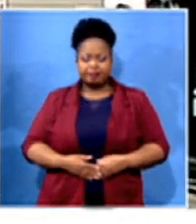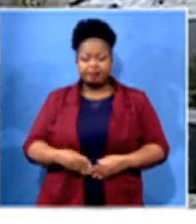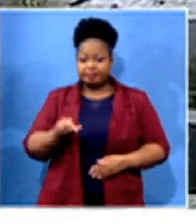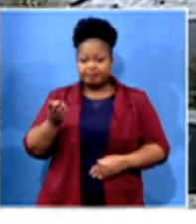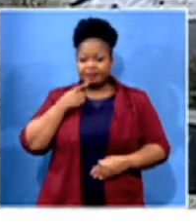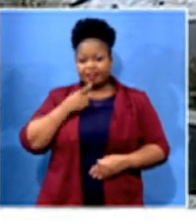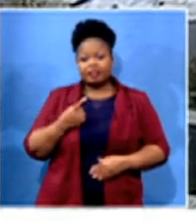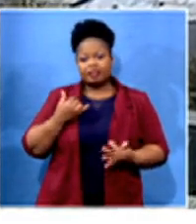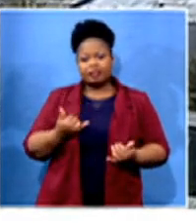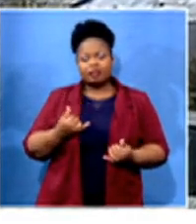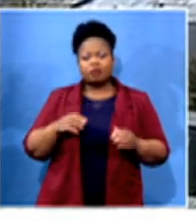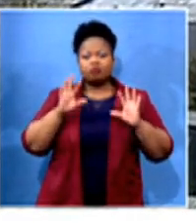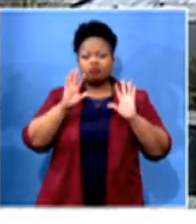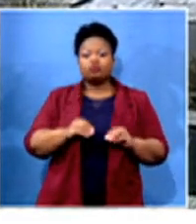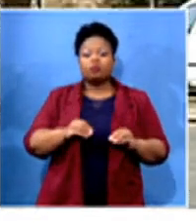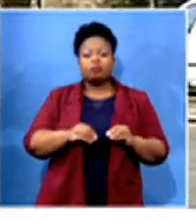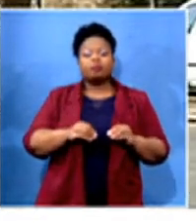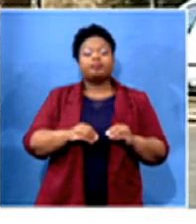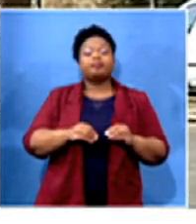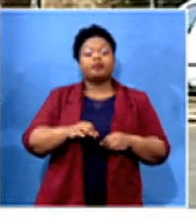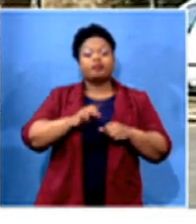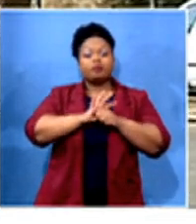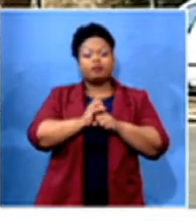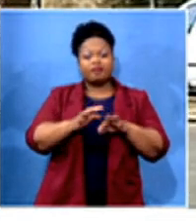restriction necessary to stop the spread of the virus.